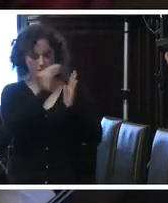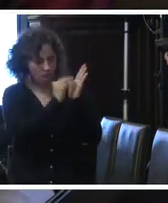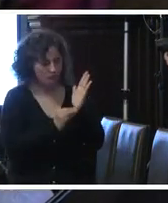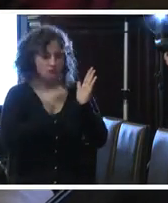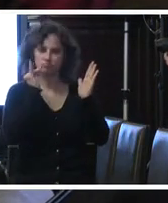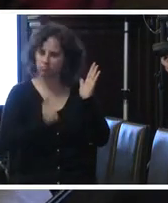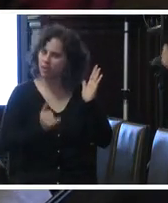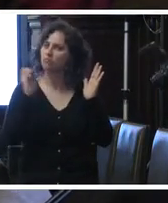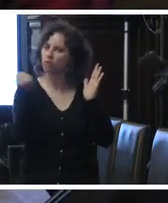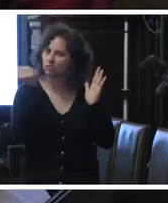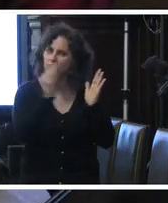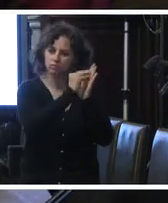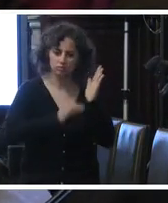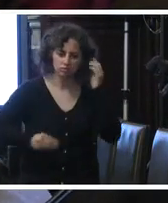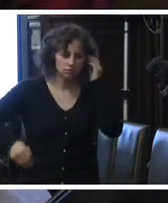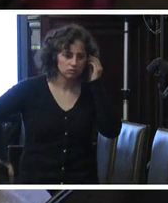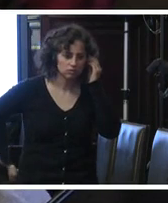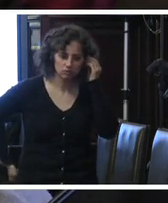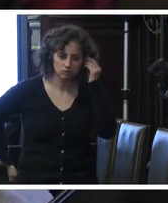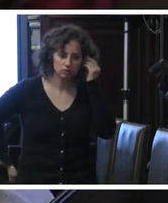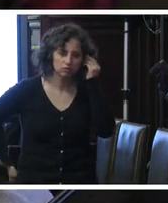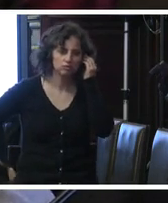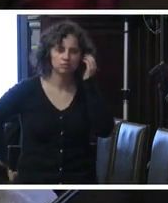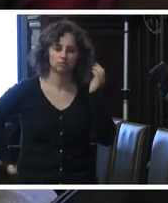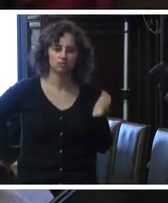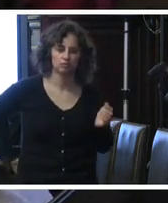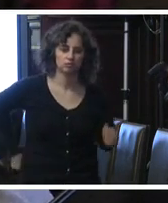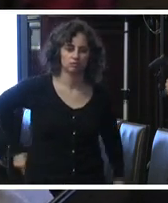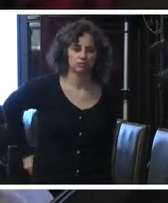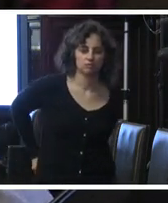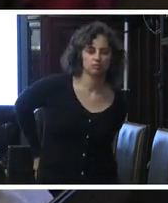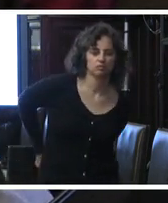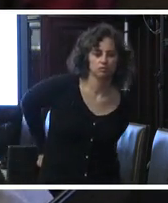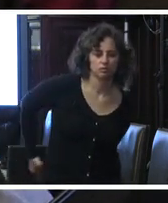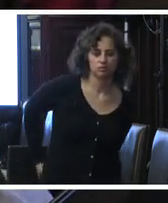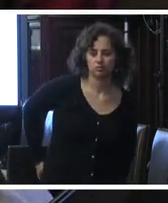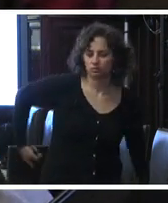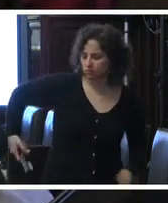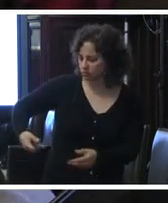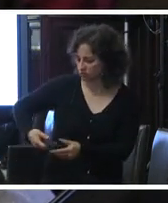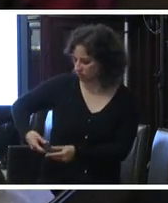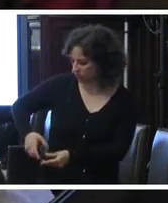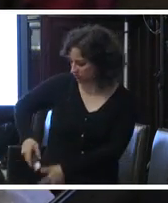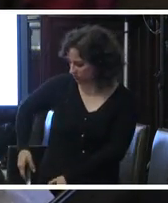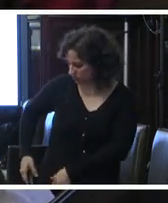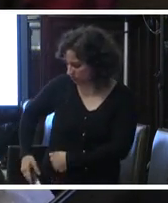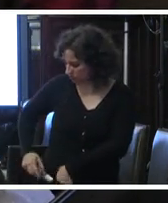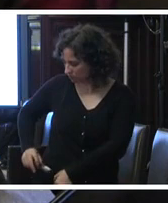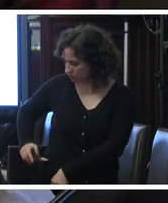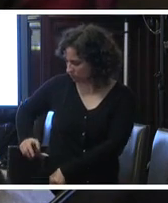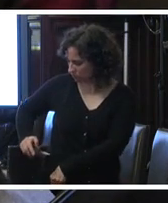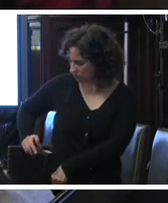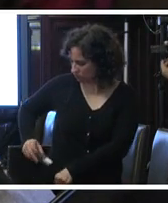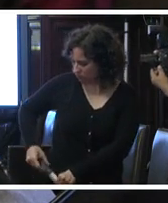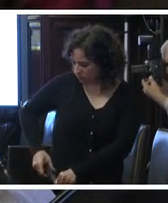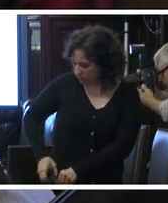is internationally obligated to have data and disaggregated